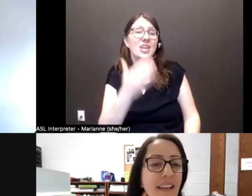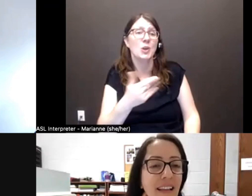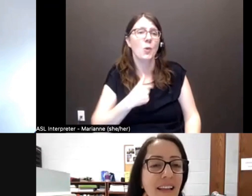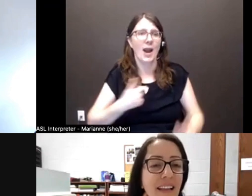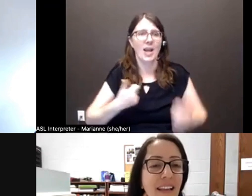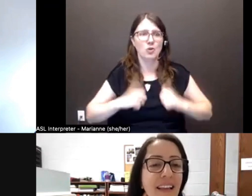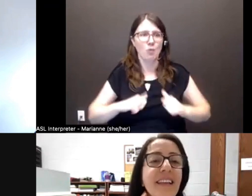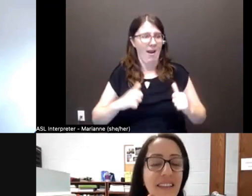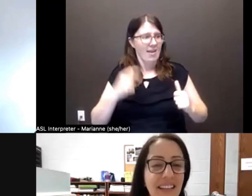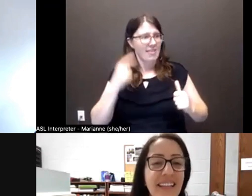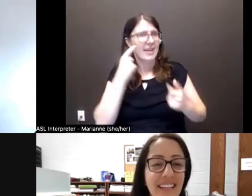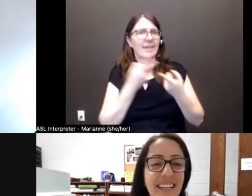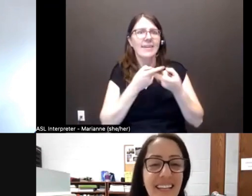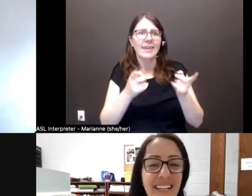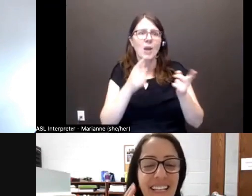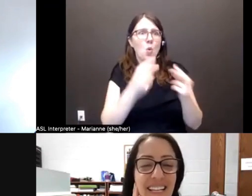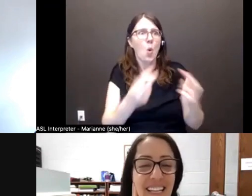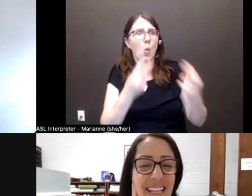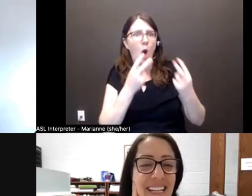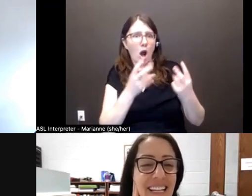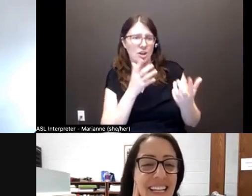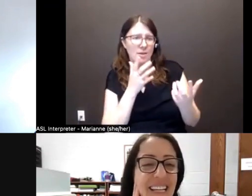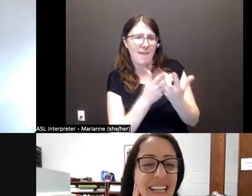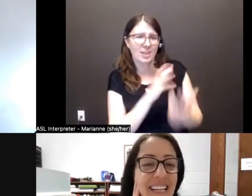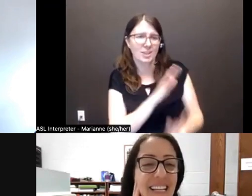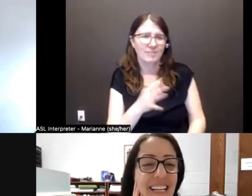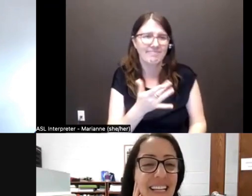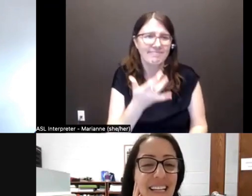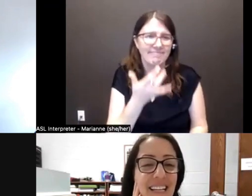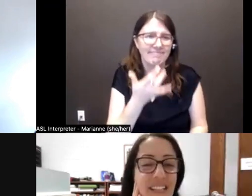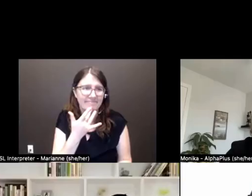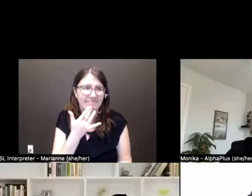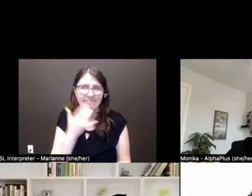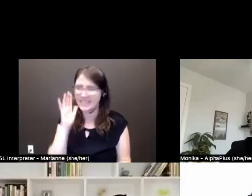Perfect. So I think we're all coming back, so I'll hand it over to Tracy again.